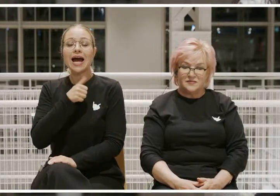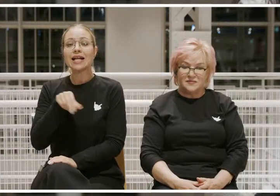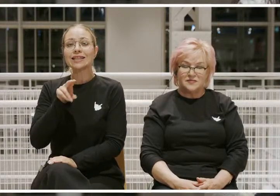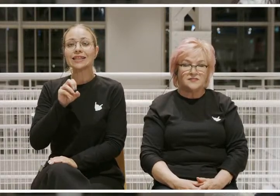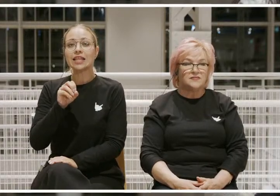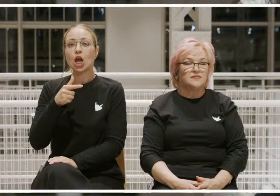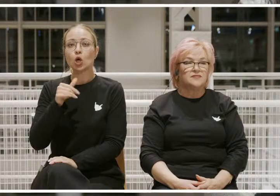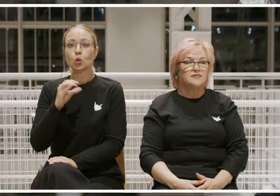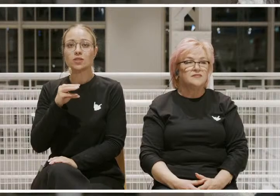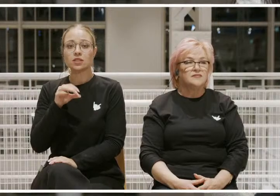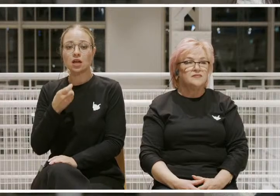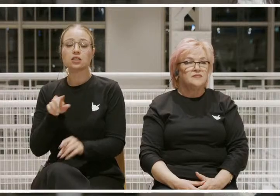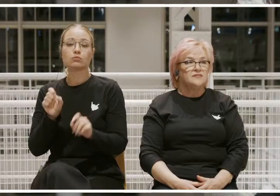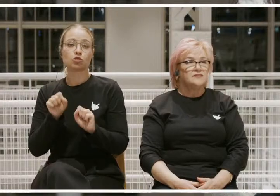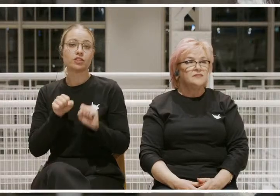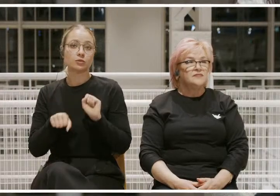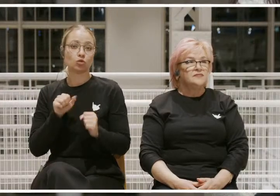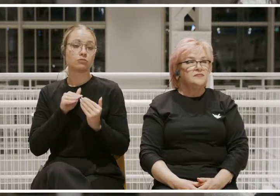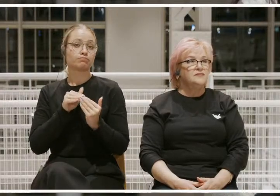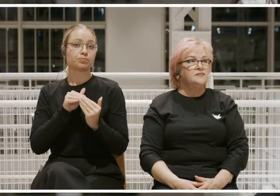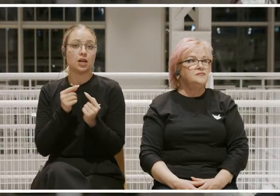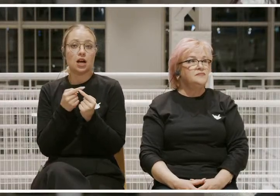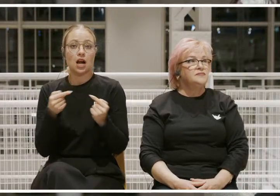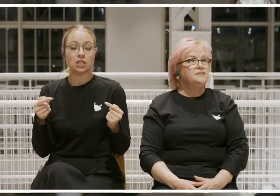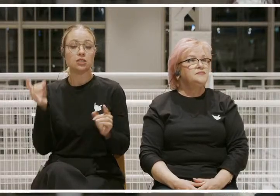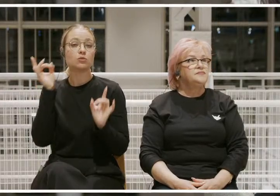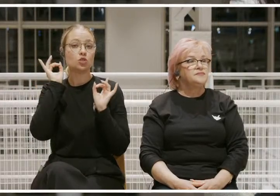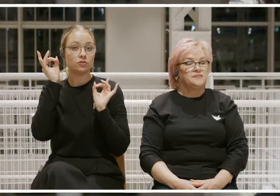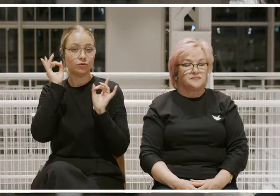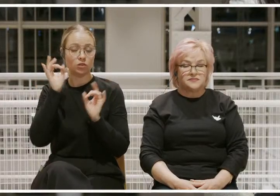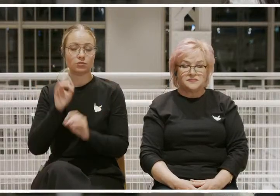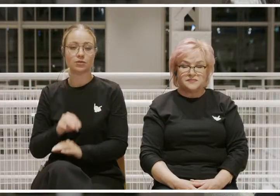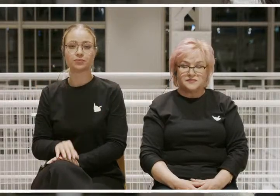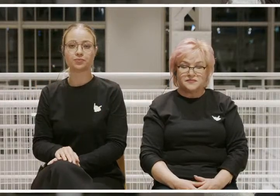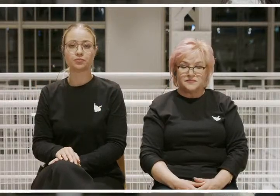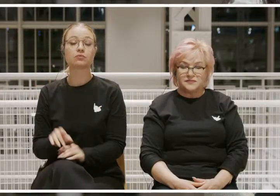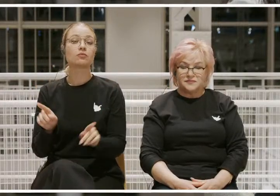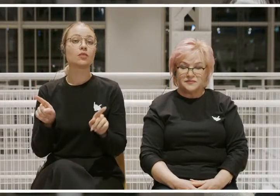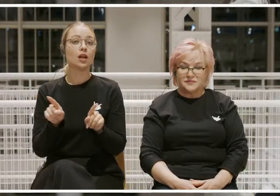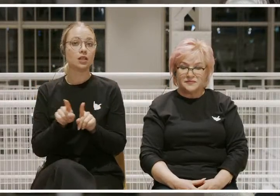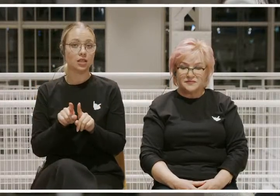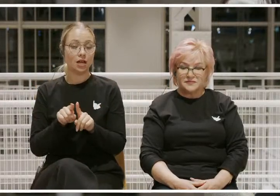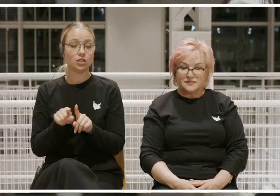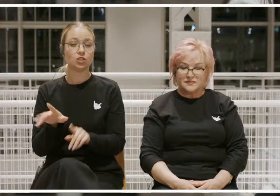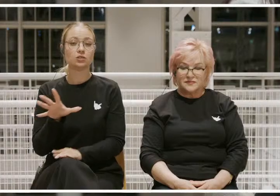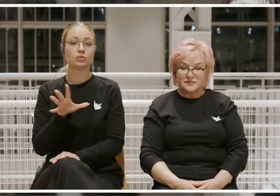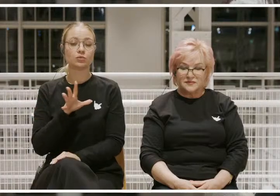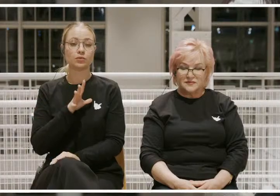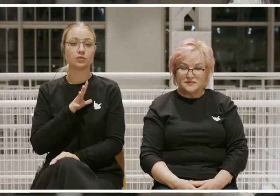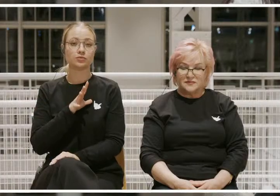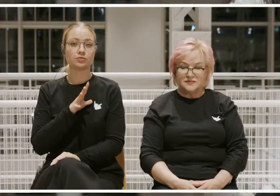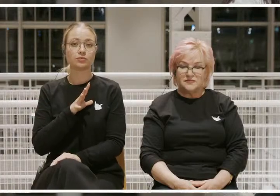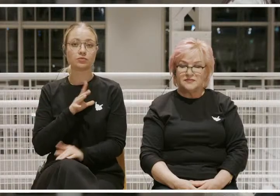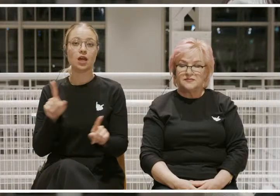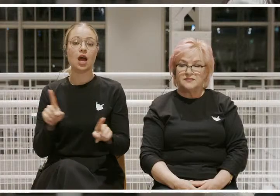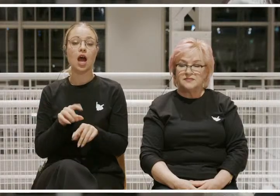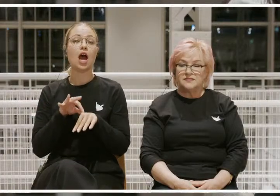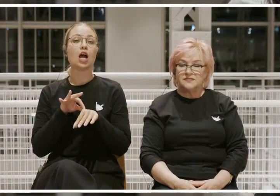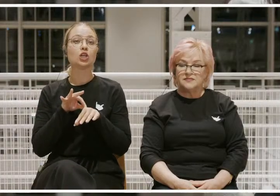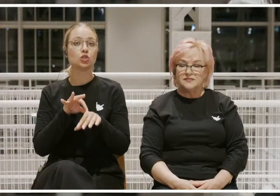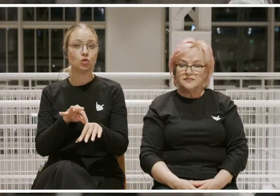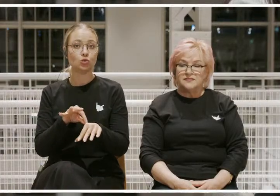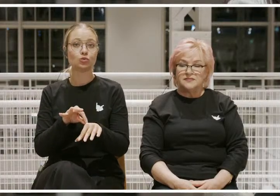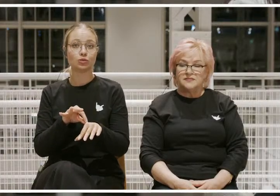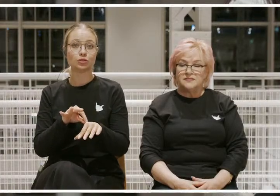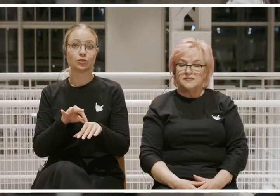where they held like walking tours, which visitors could watch the buffaloes, and